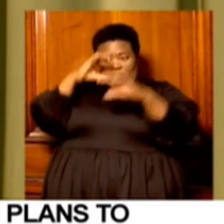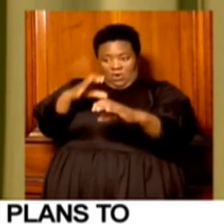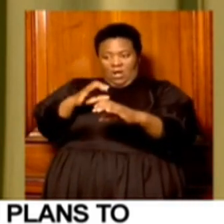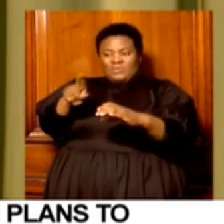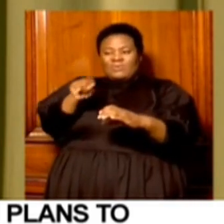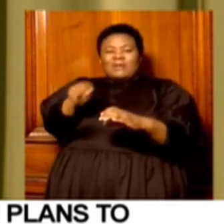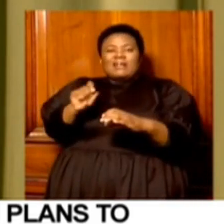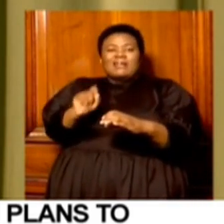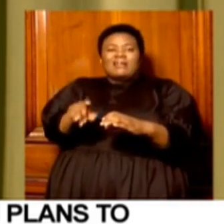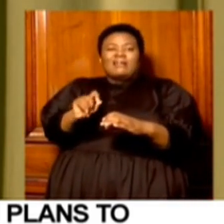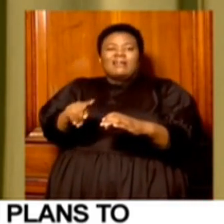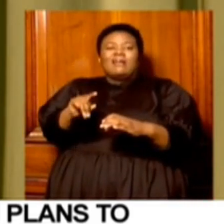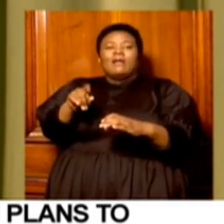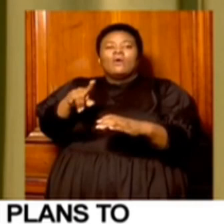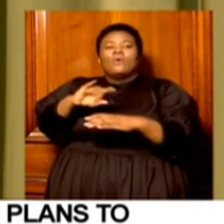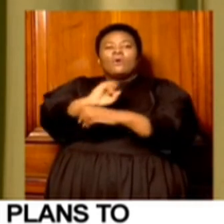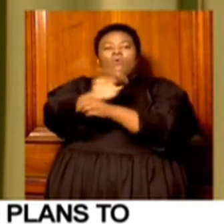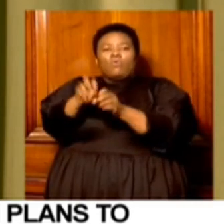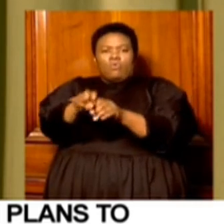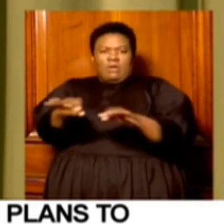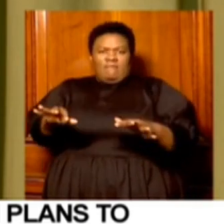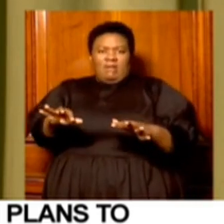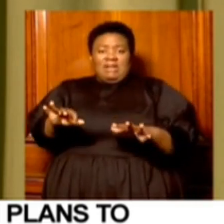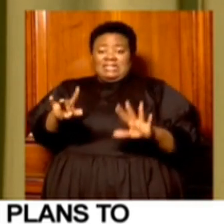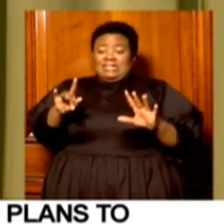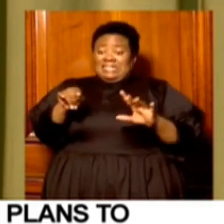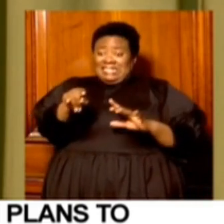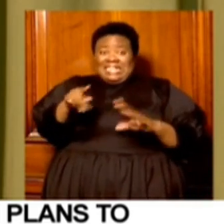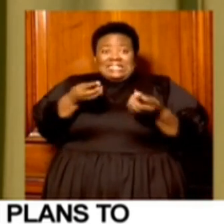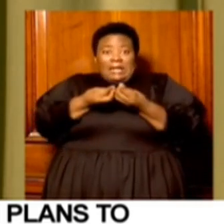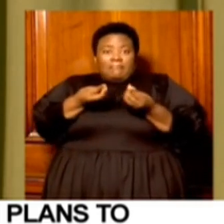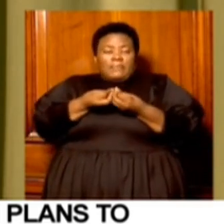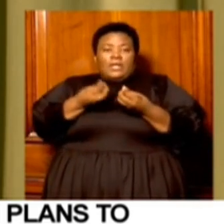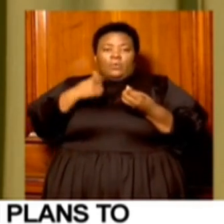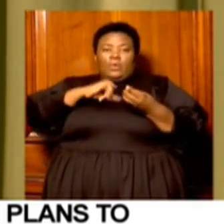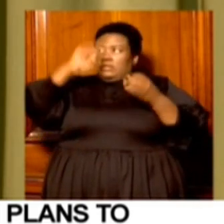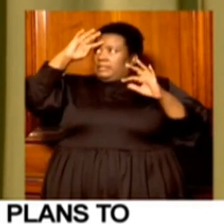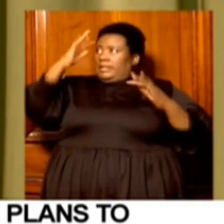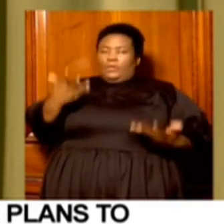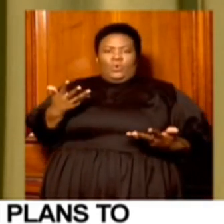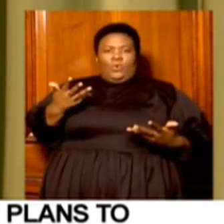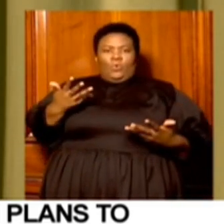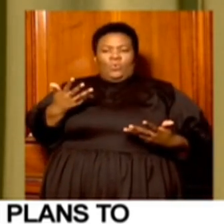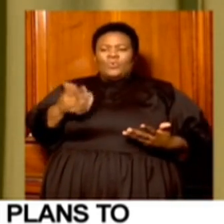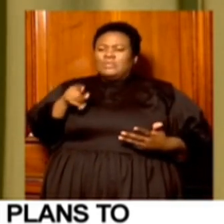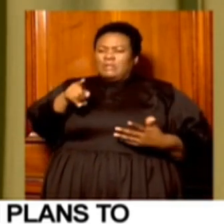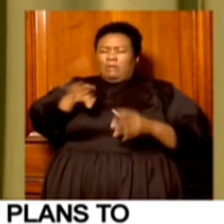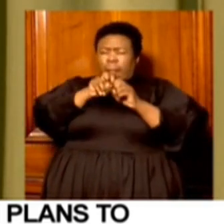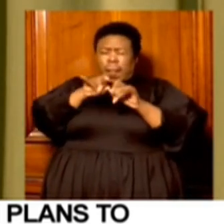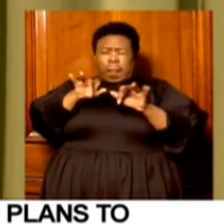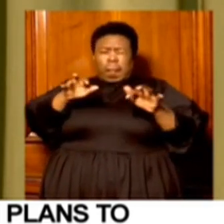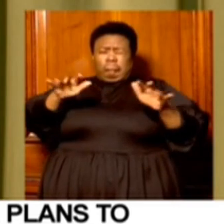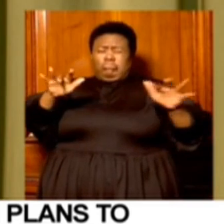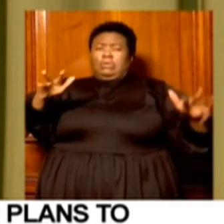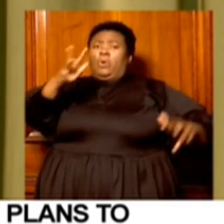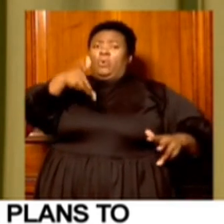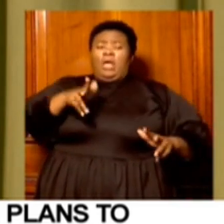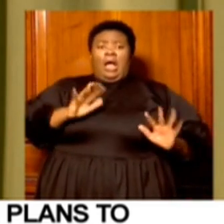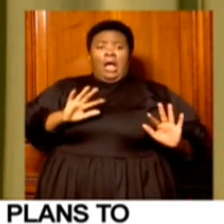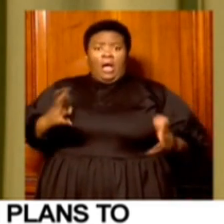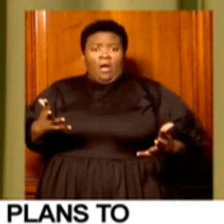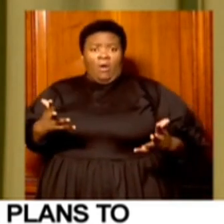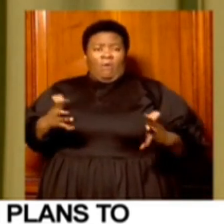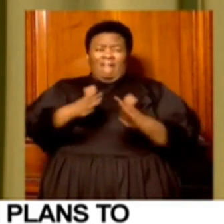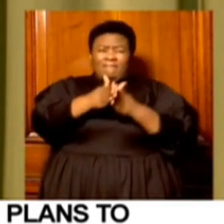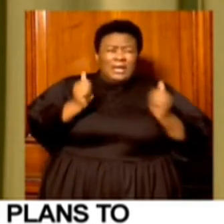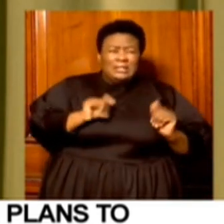And something that we didn't know, when will it end? How fast does it go? Where does it